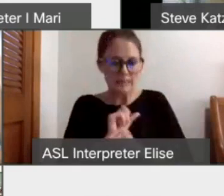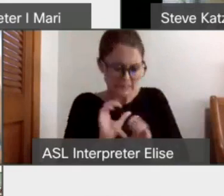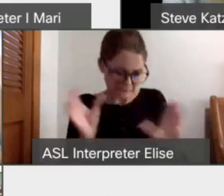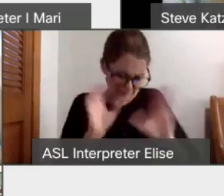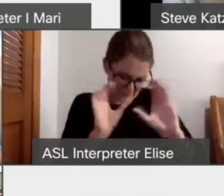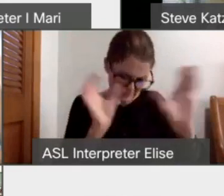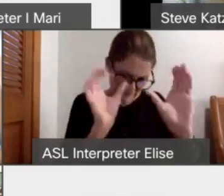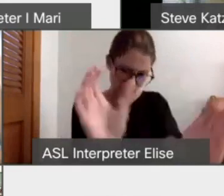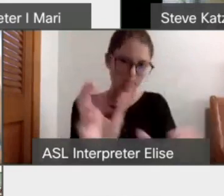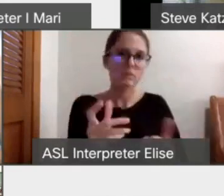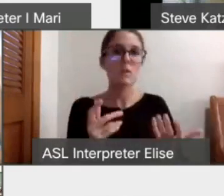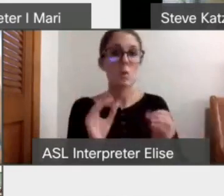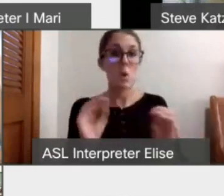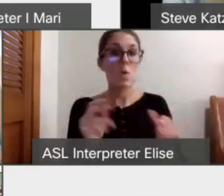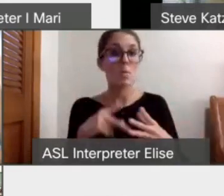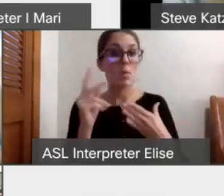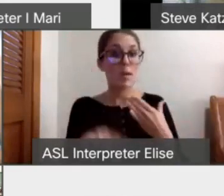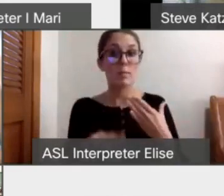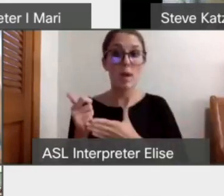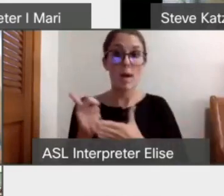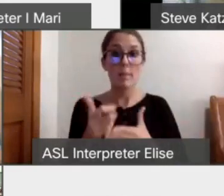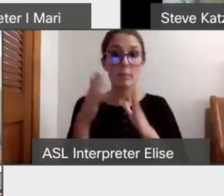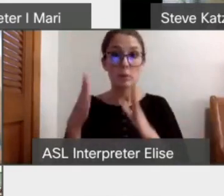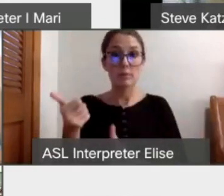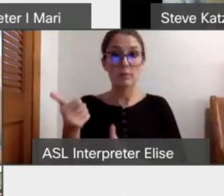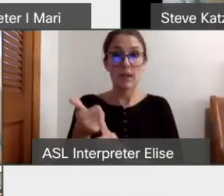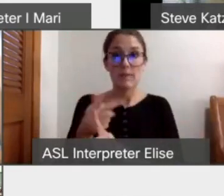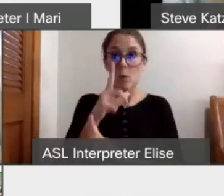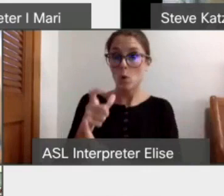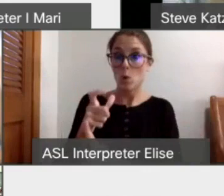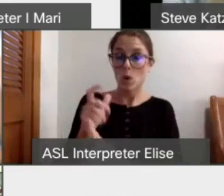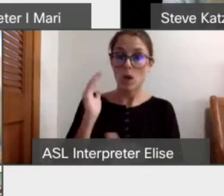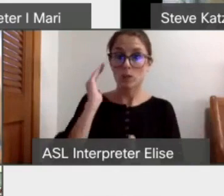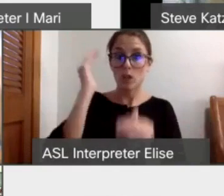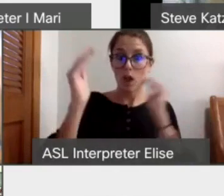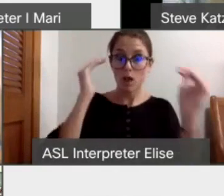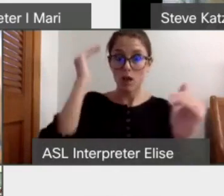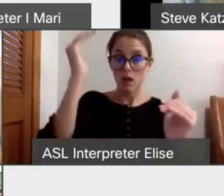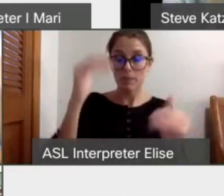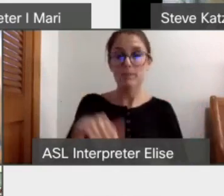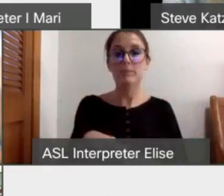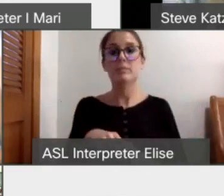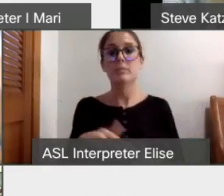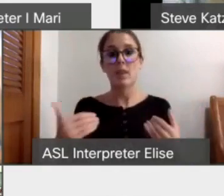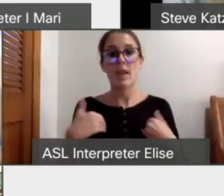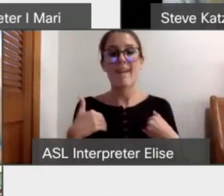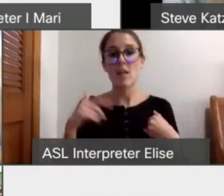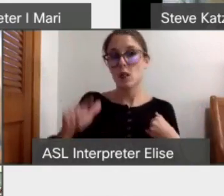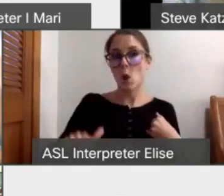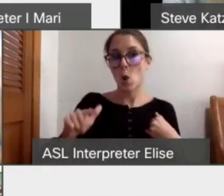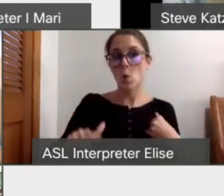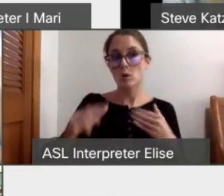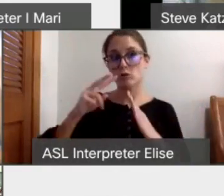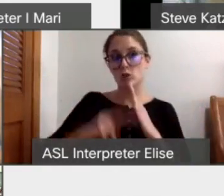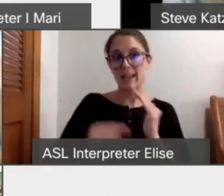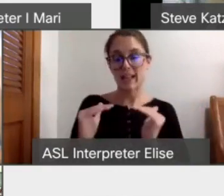looked, to assist someone who is an adult, who has a low reading level, and